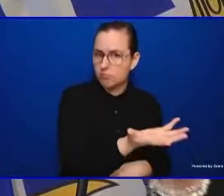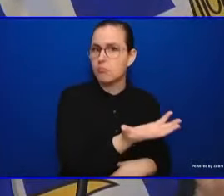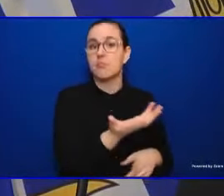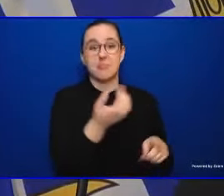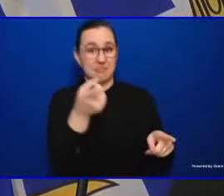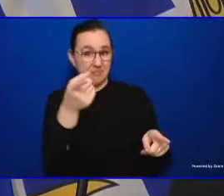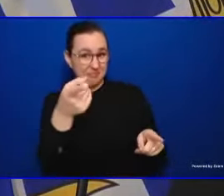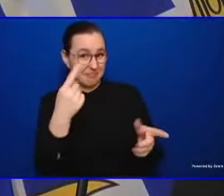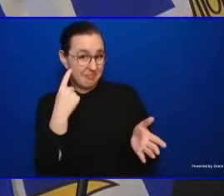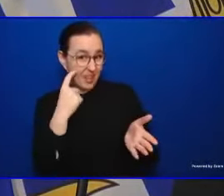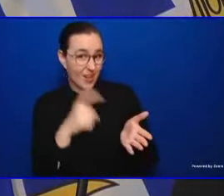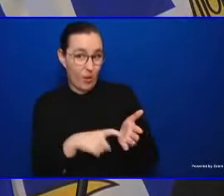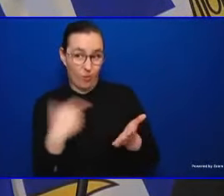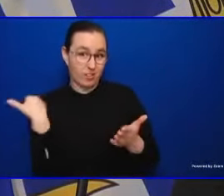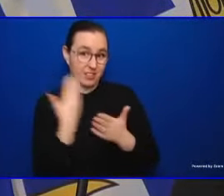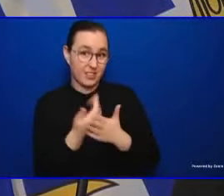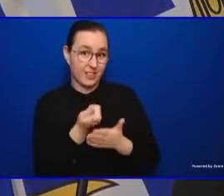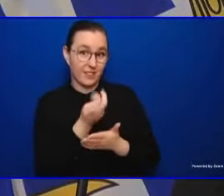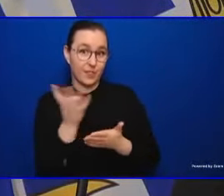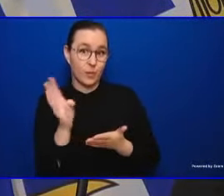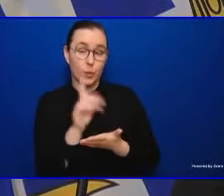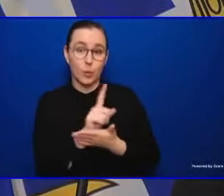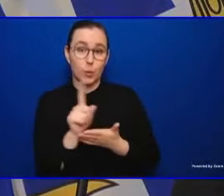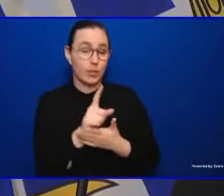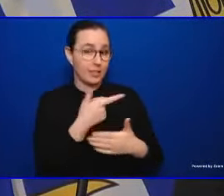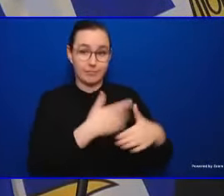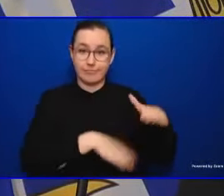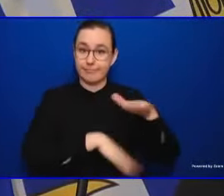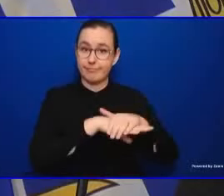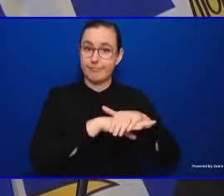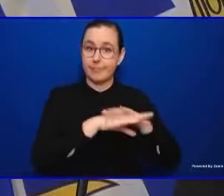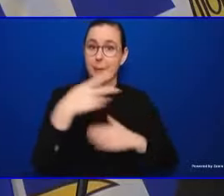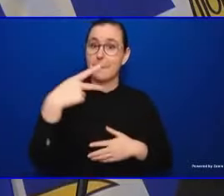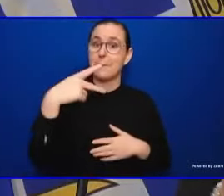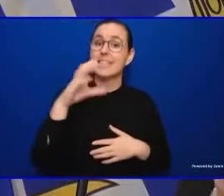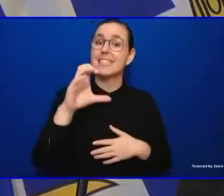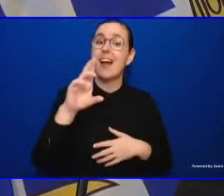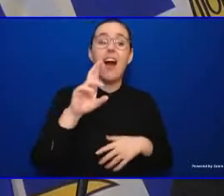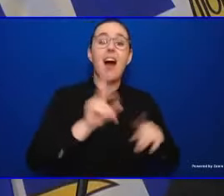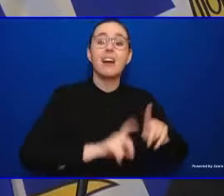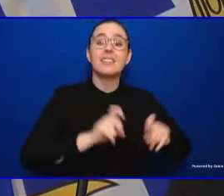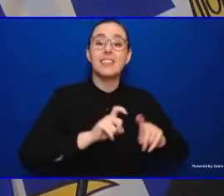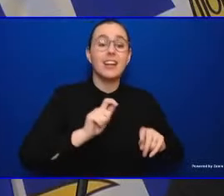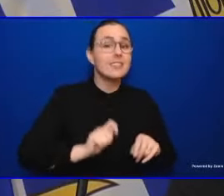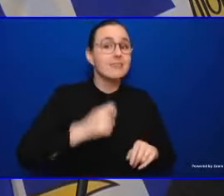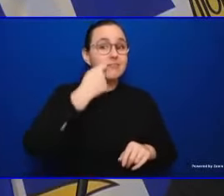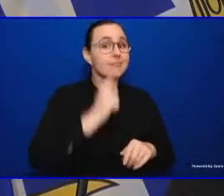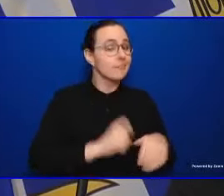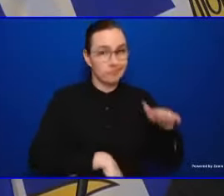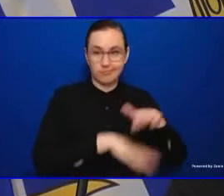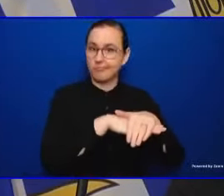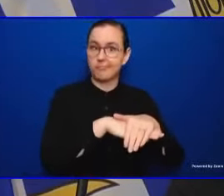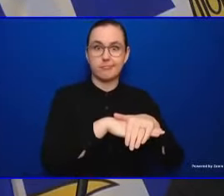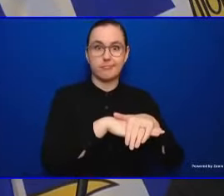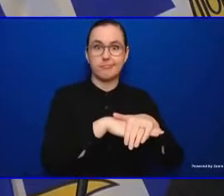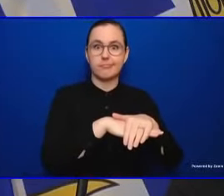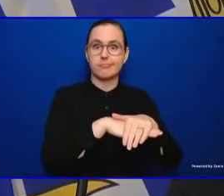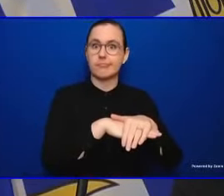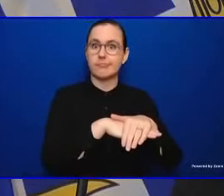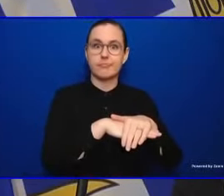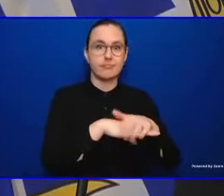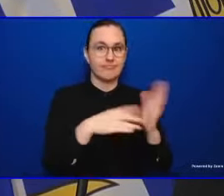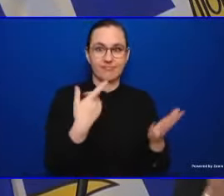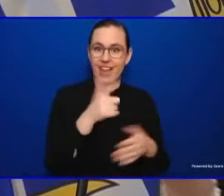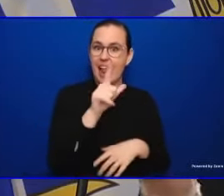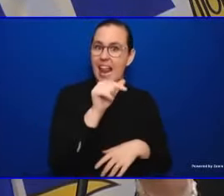capacity, both from testing, from the lab equipment, from the personnel and